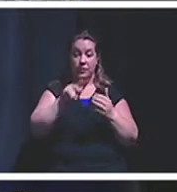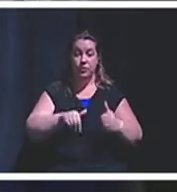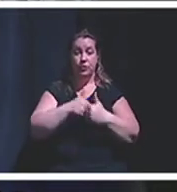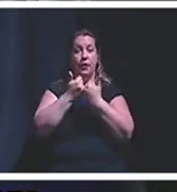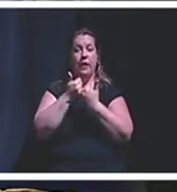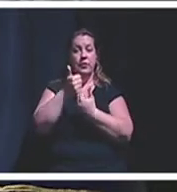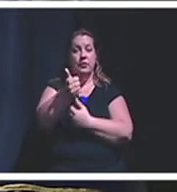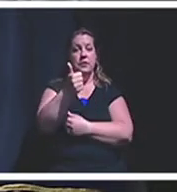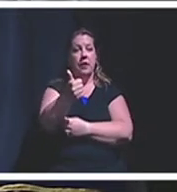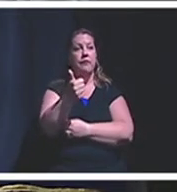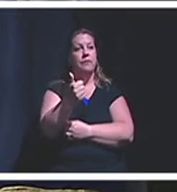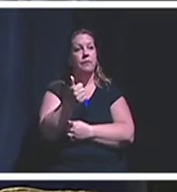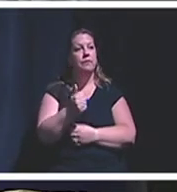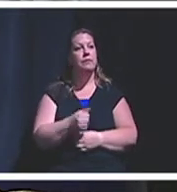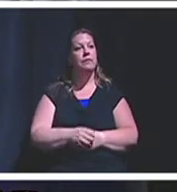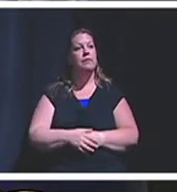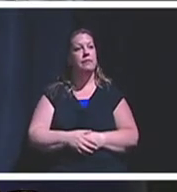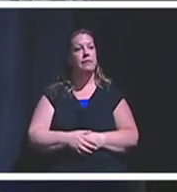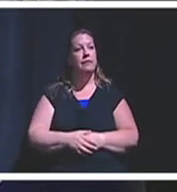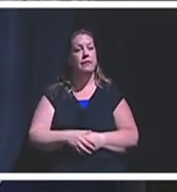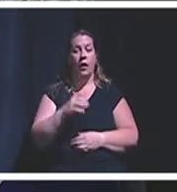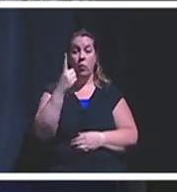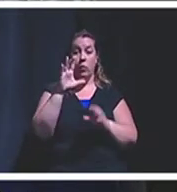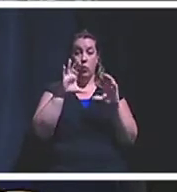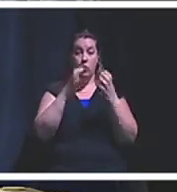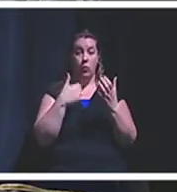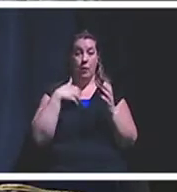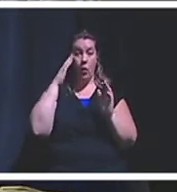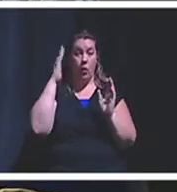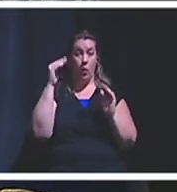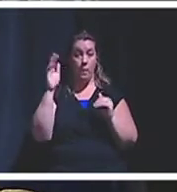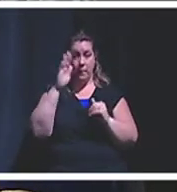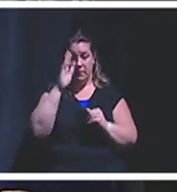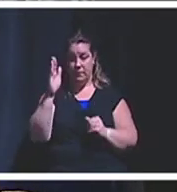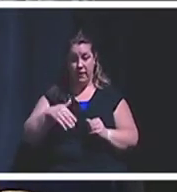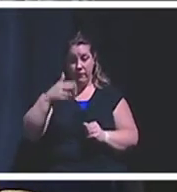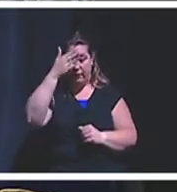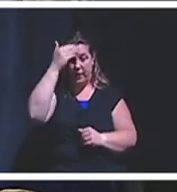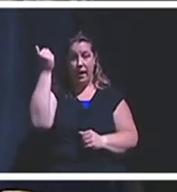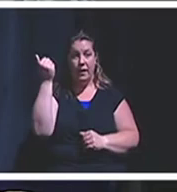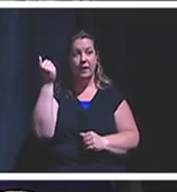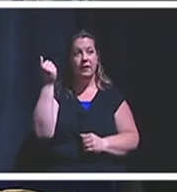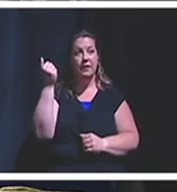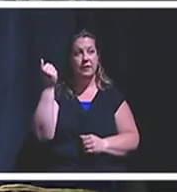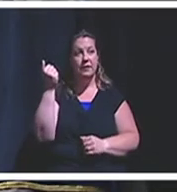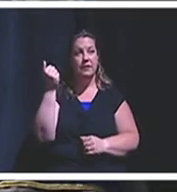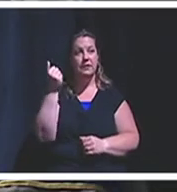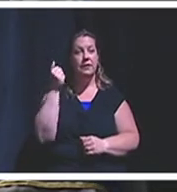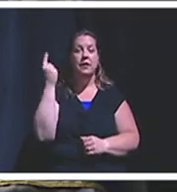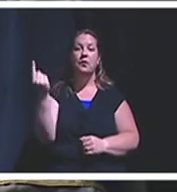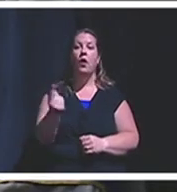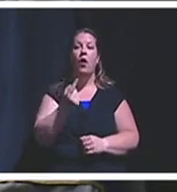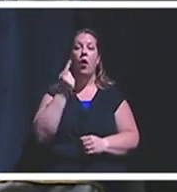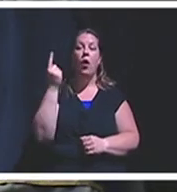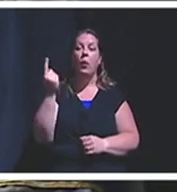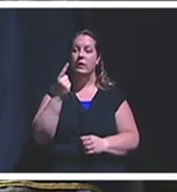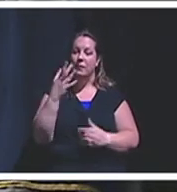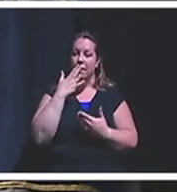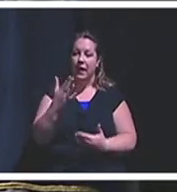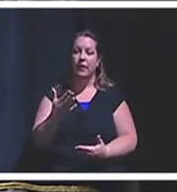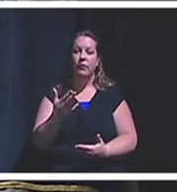But one group that I hope you will never, ever forget, and always be